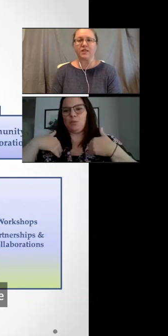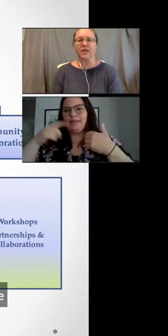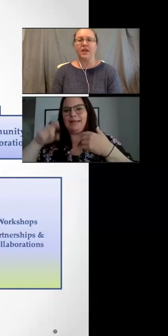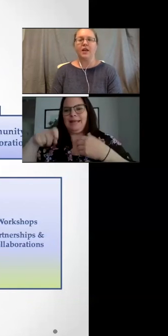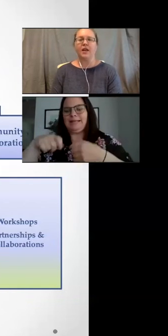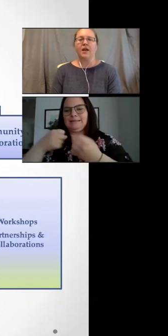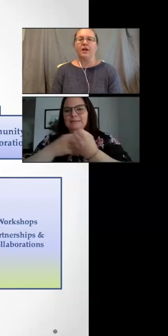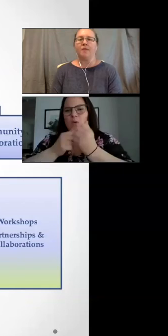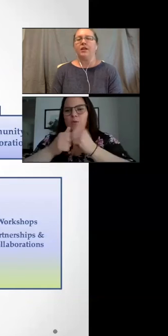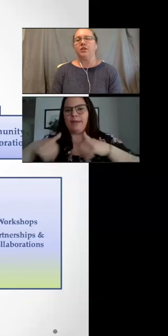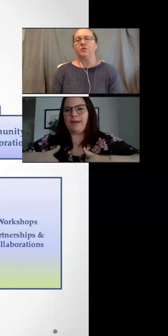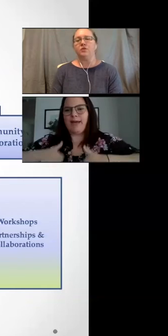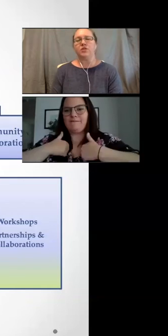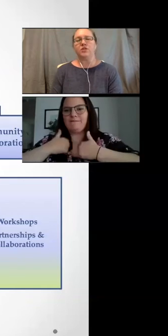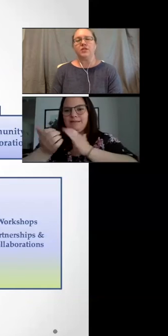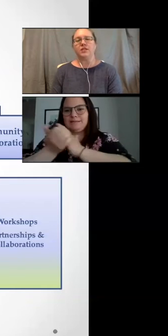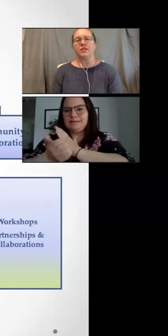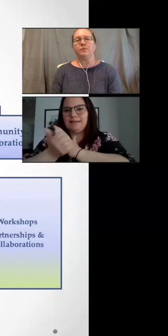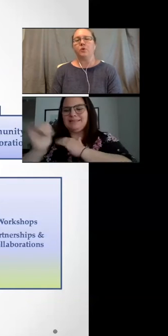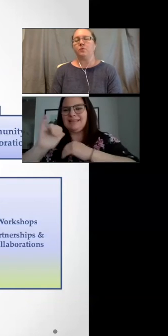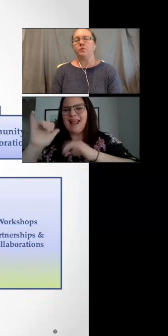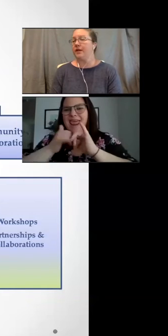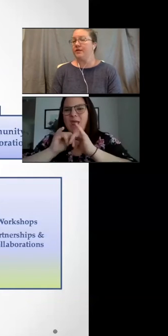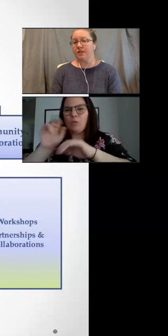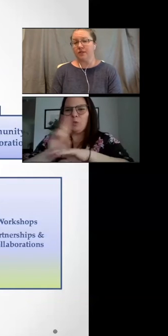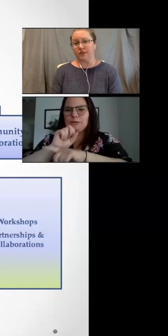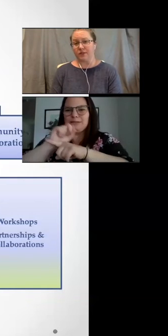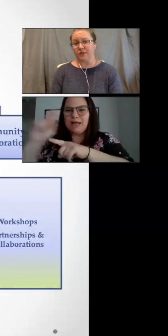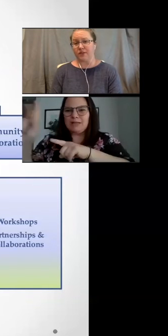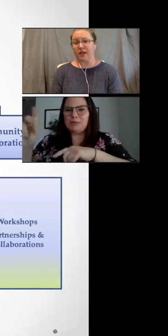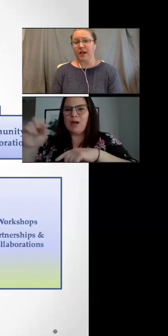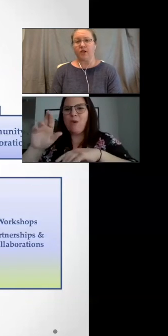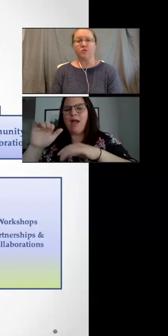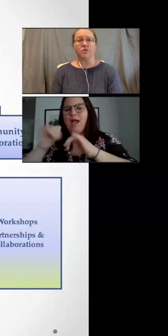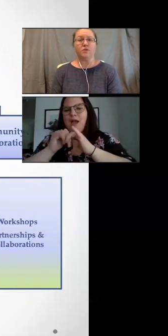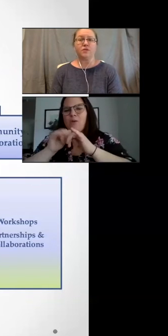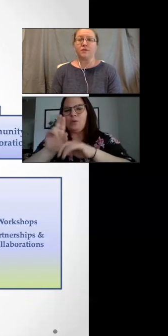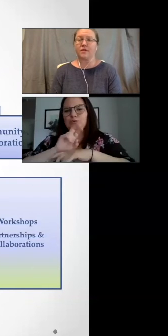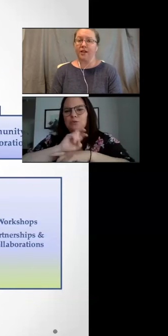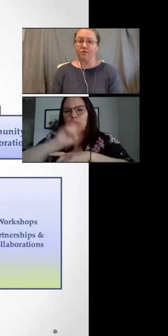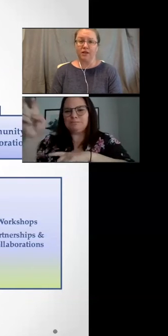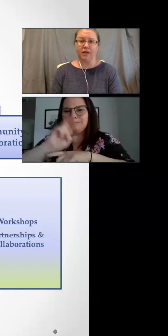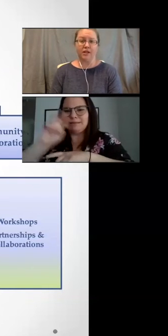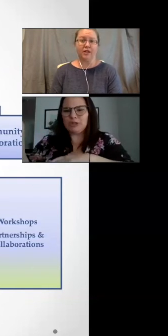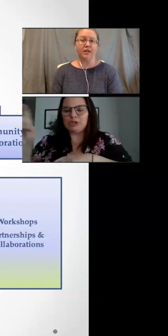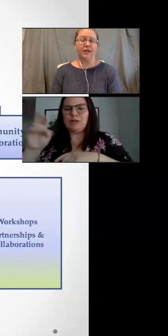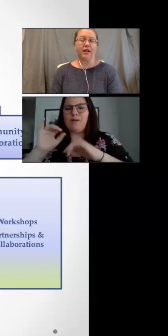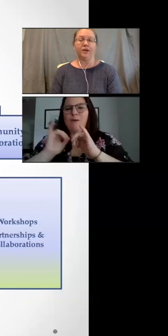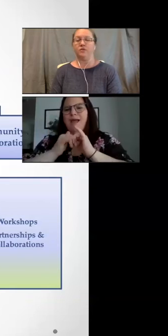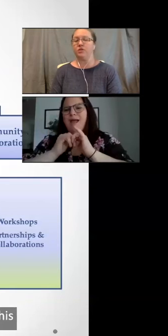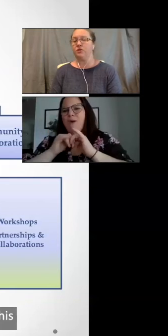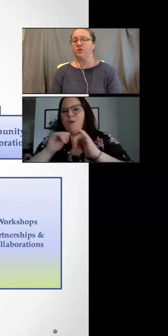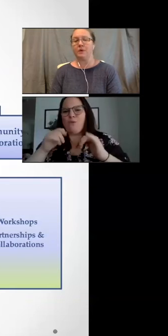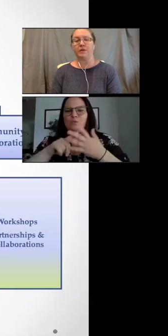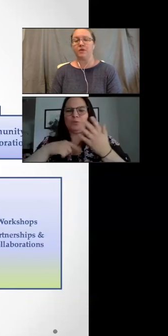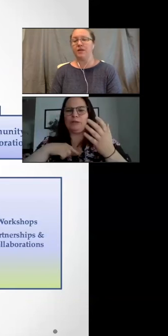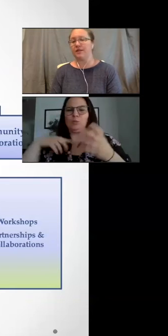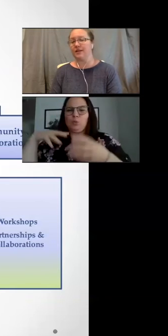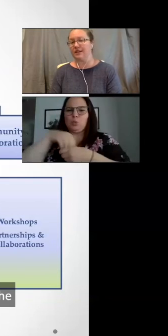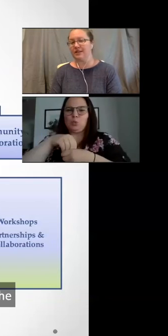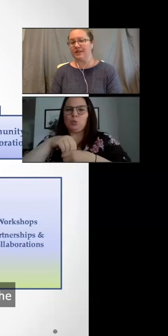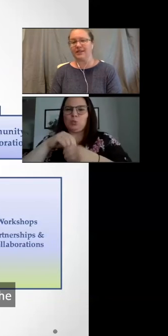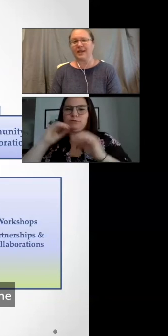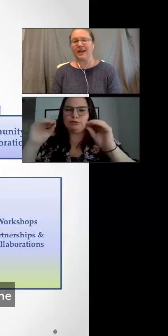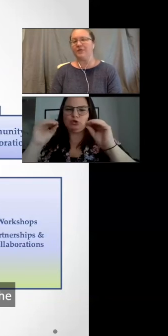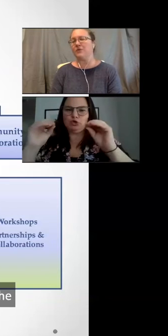services. Many youth just need support with life skills, how to use the SkyTrain, how to use public